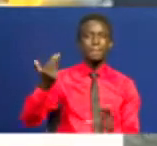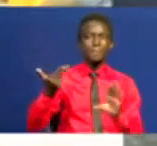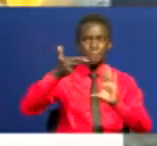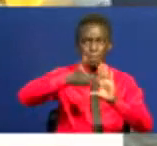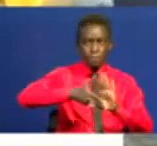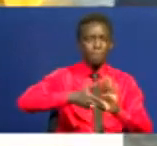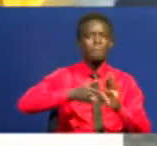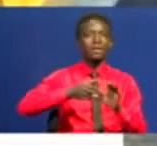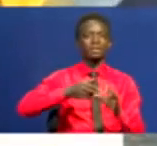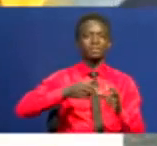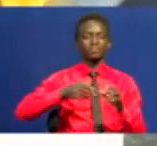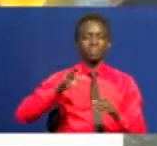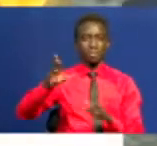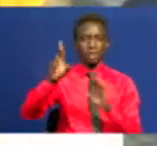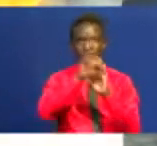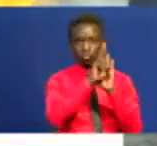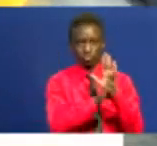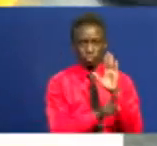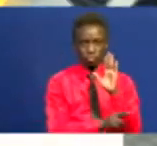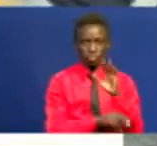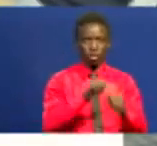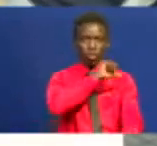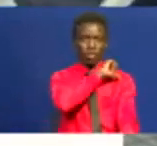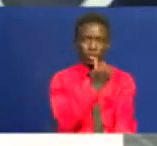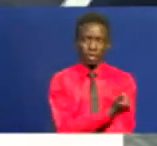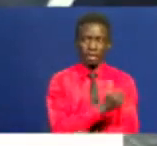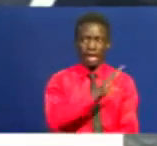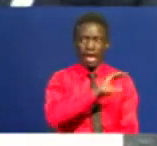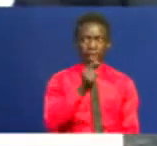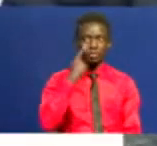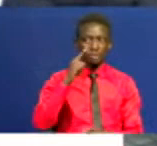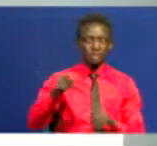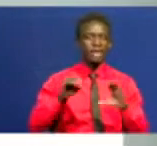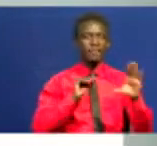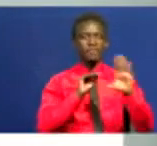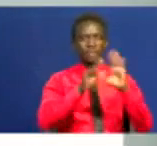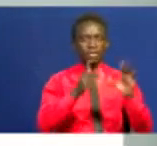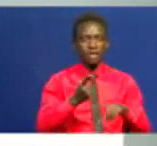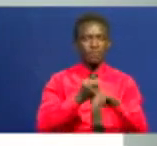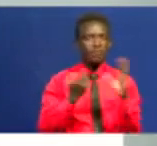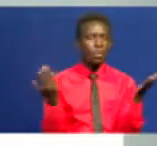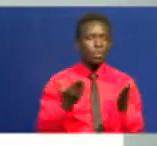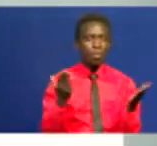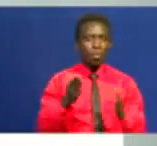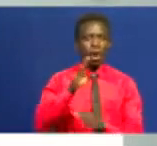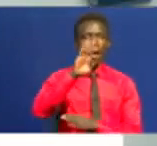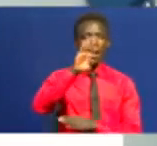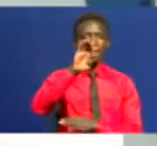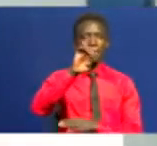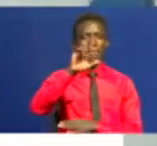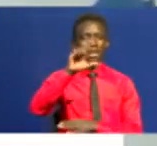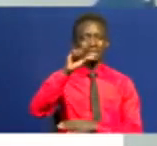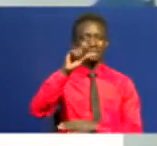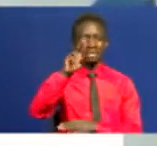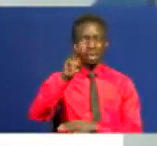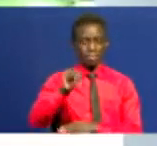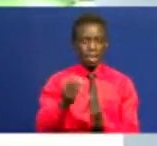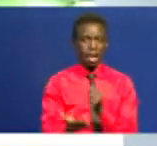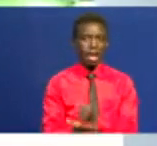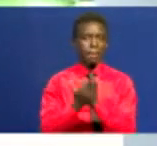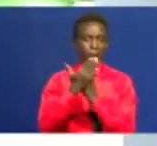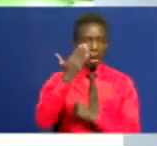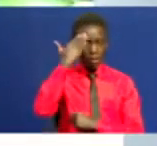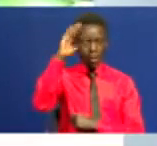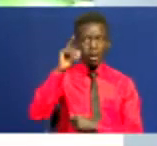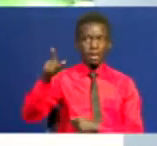and Hydrobox NV, an equity investor from Belgium who helped realize Migiro Hydro Electricity. It